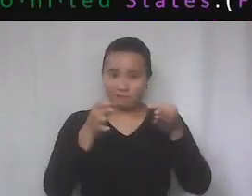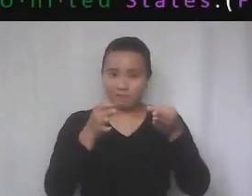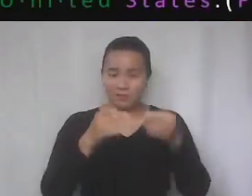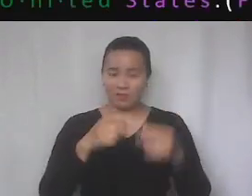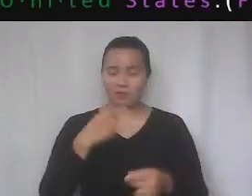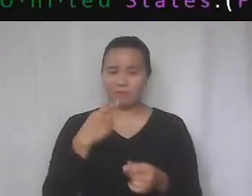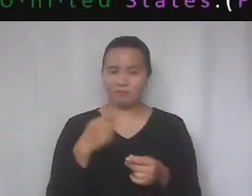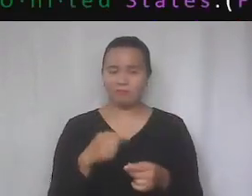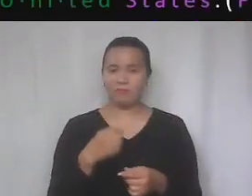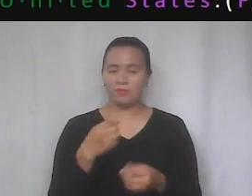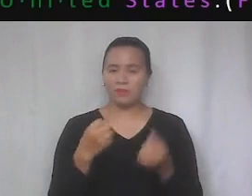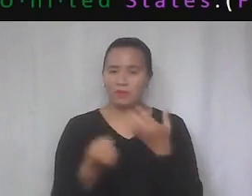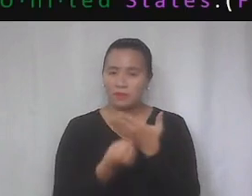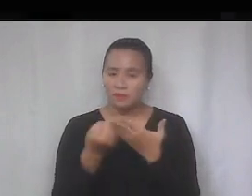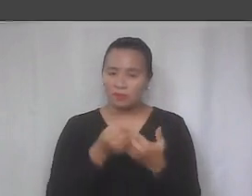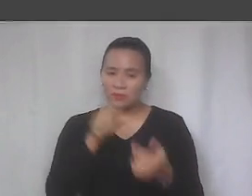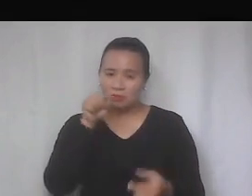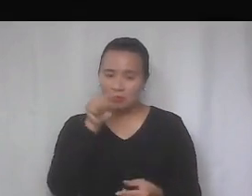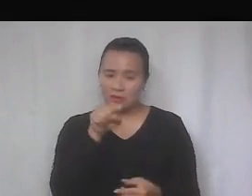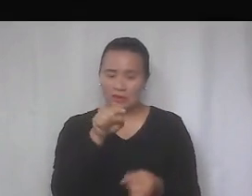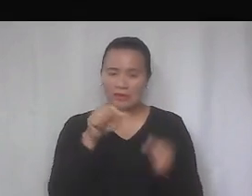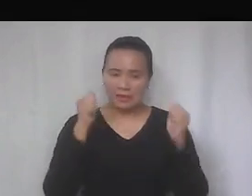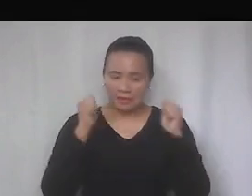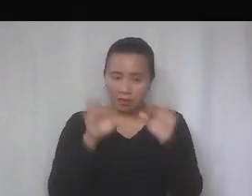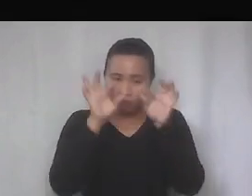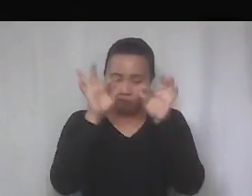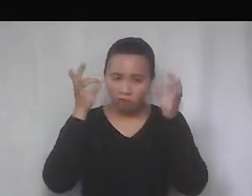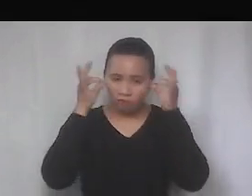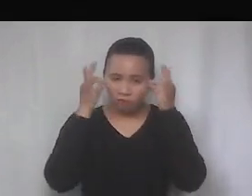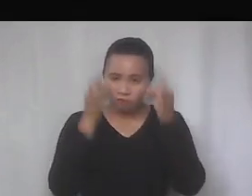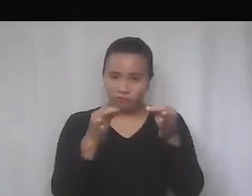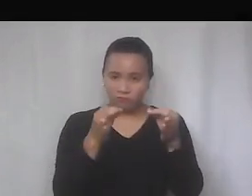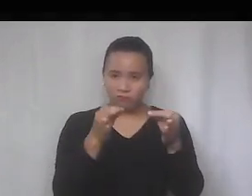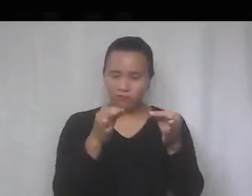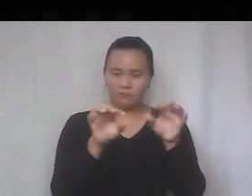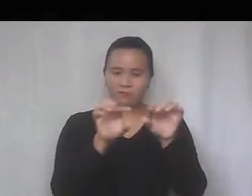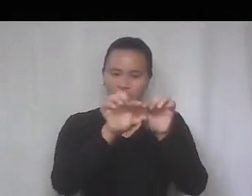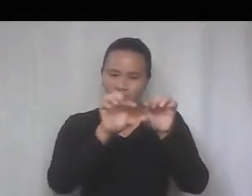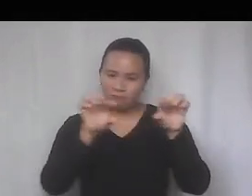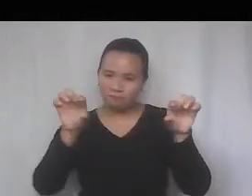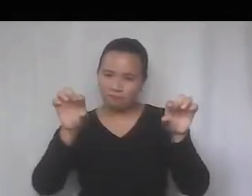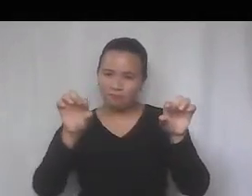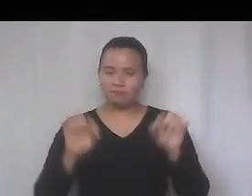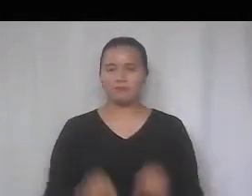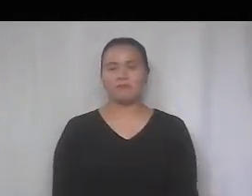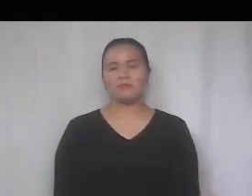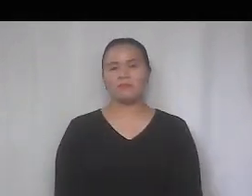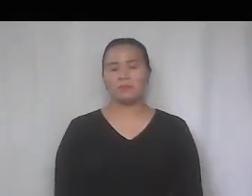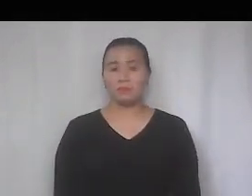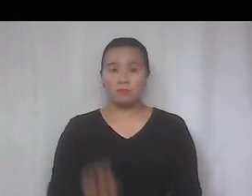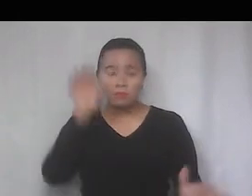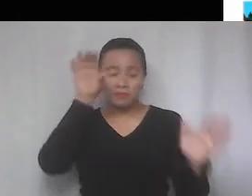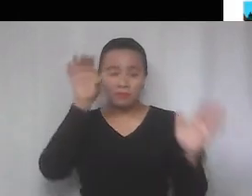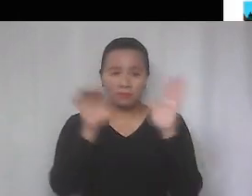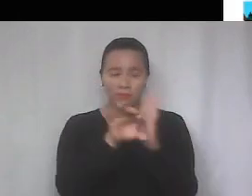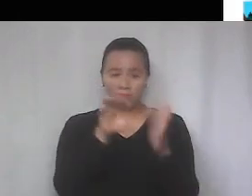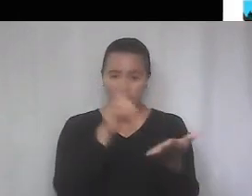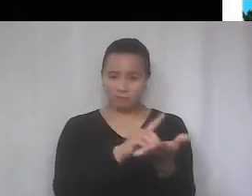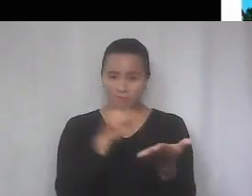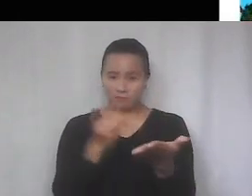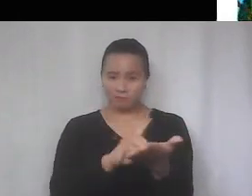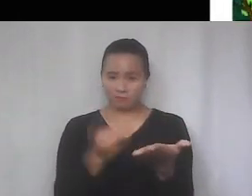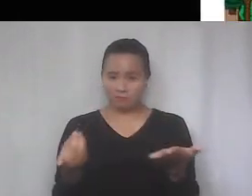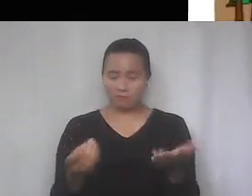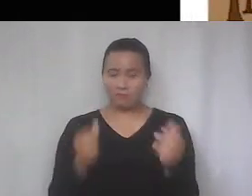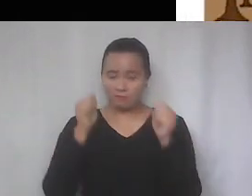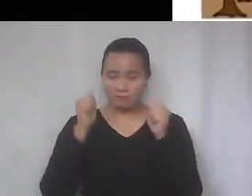can turn on line focus and really give that extra focus for students. With the picture dictionary, I can click on a single word and